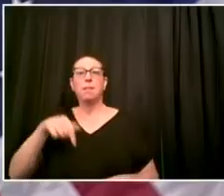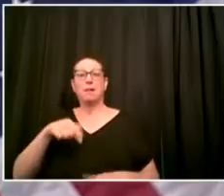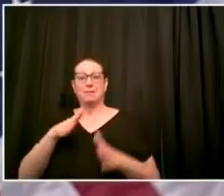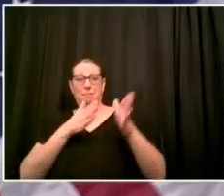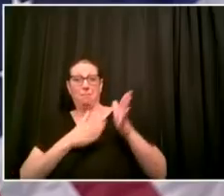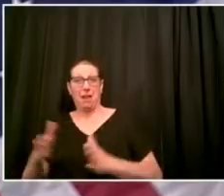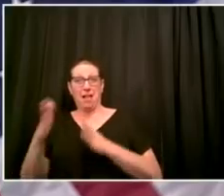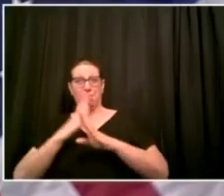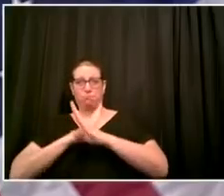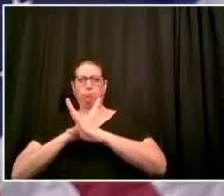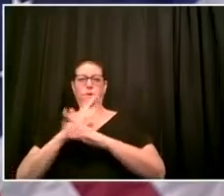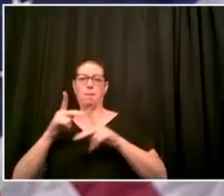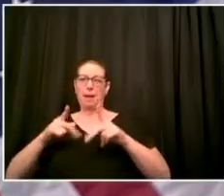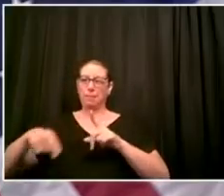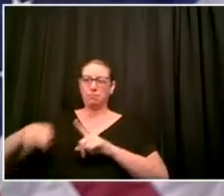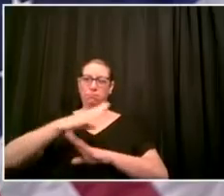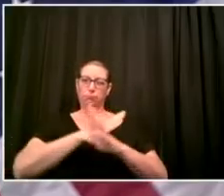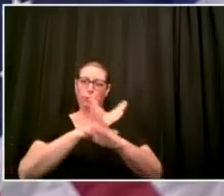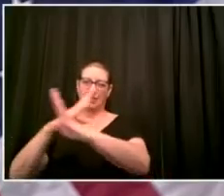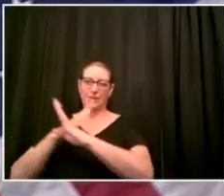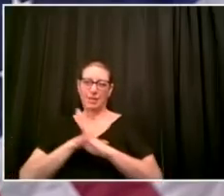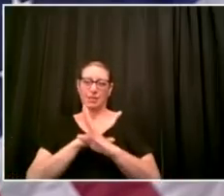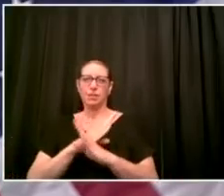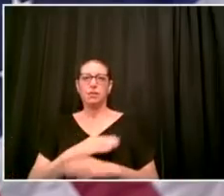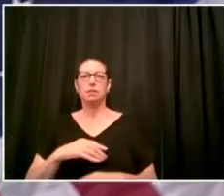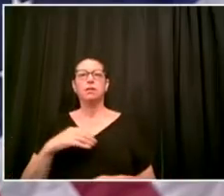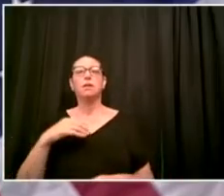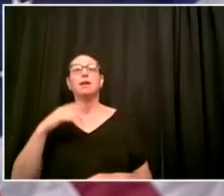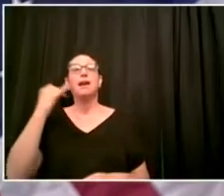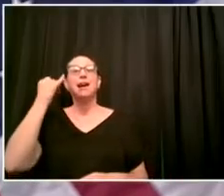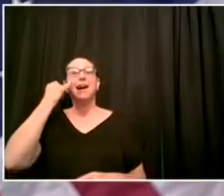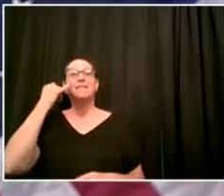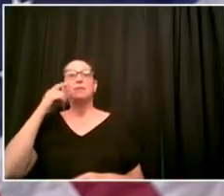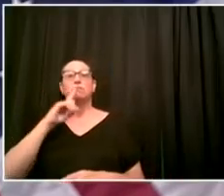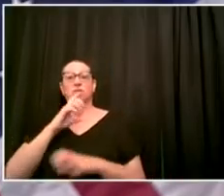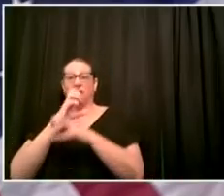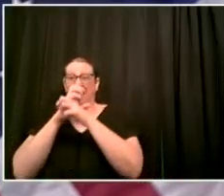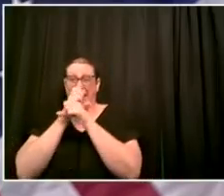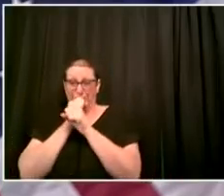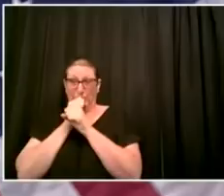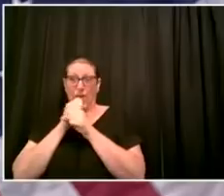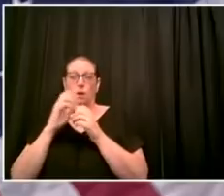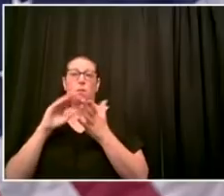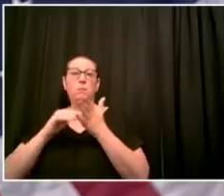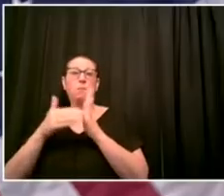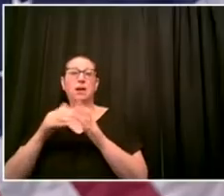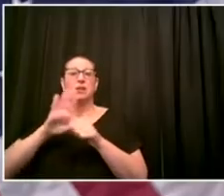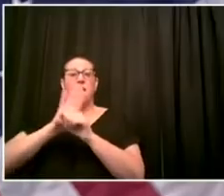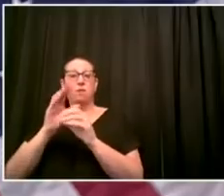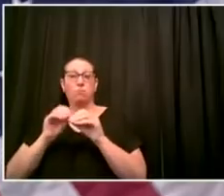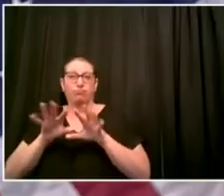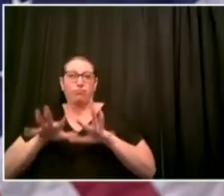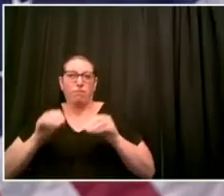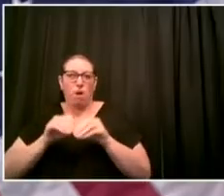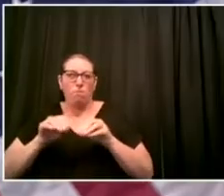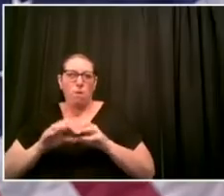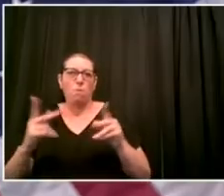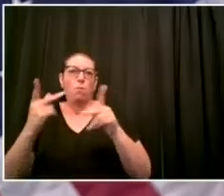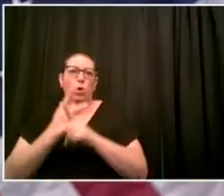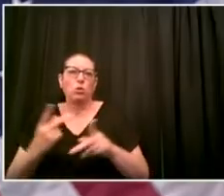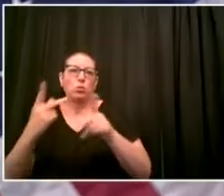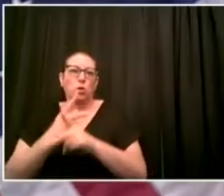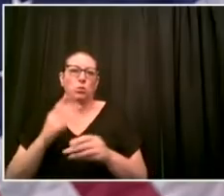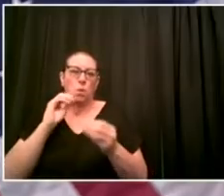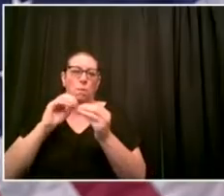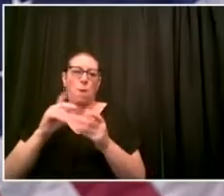withhold information if it could lead to the disease spreading and endangering everyone. So remember, in the contact tracing,